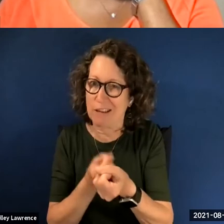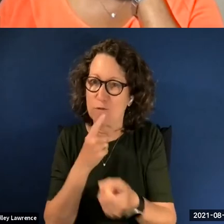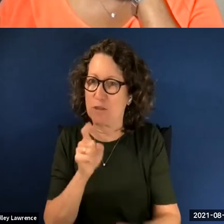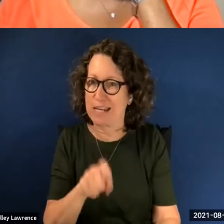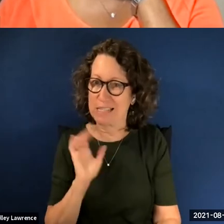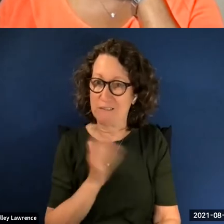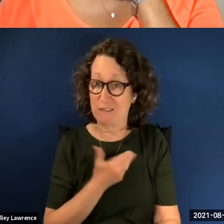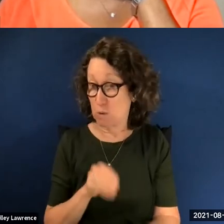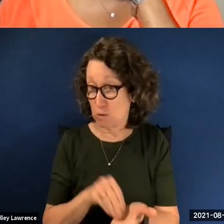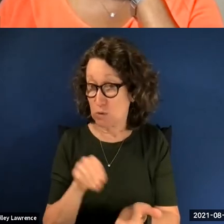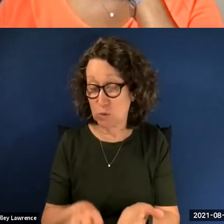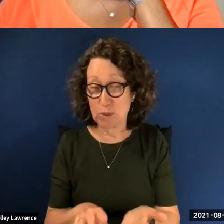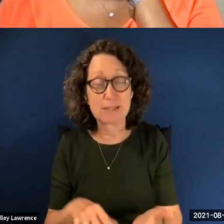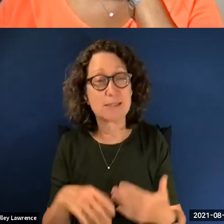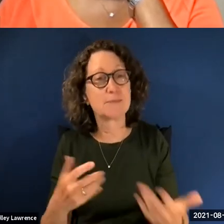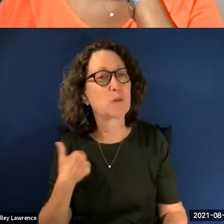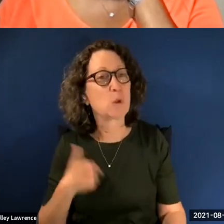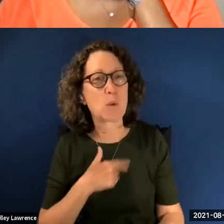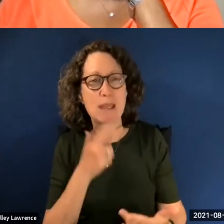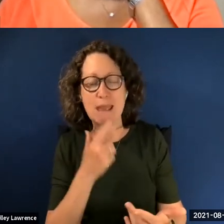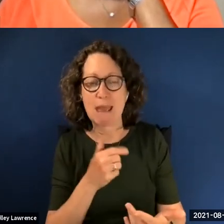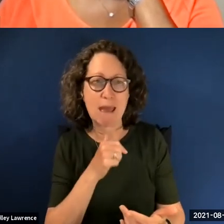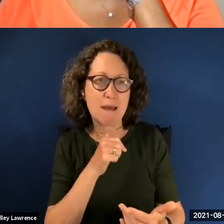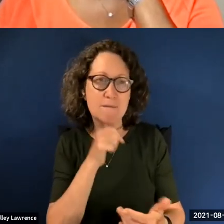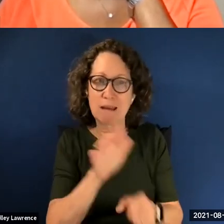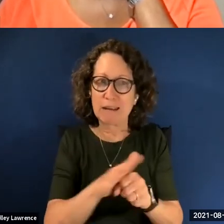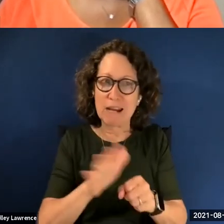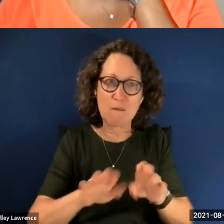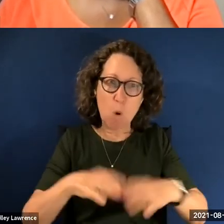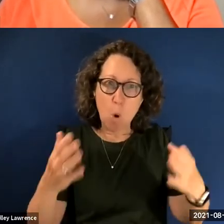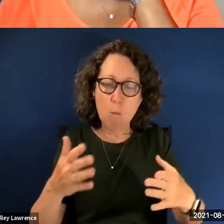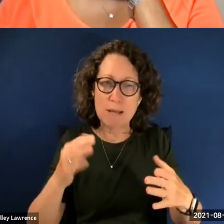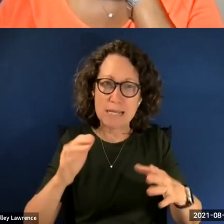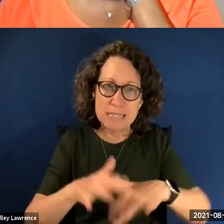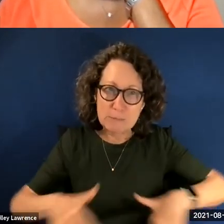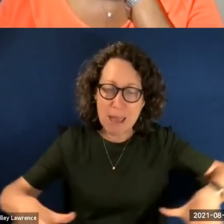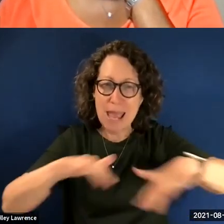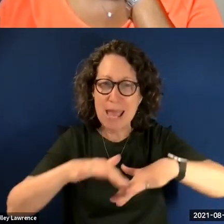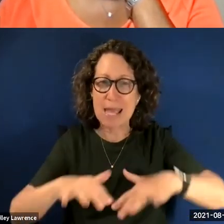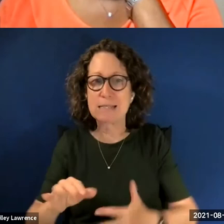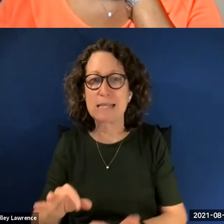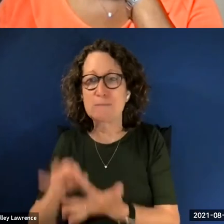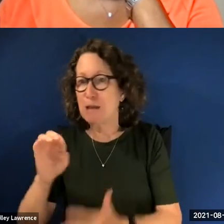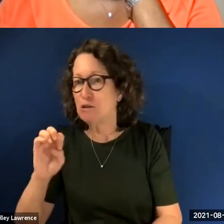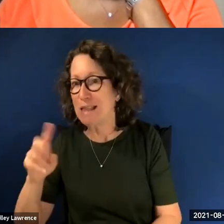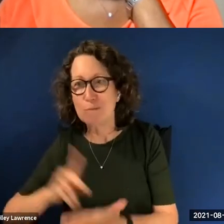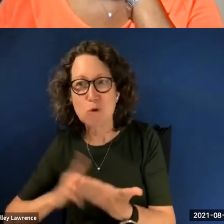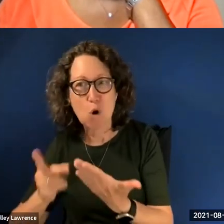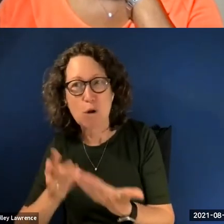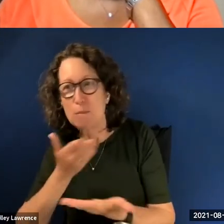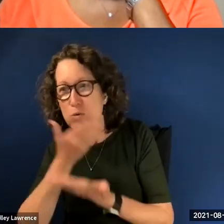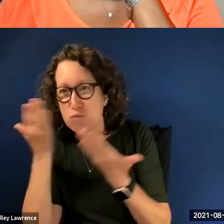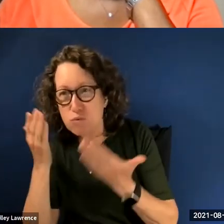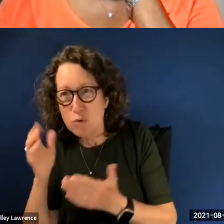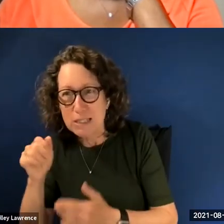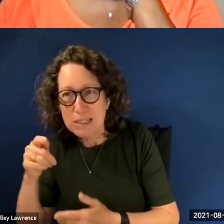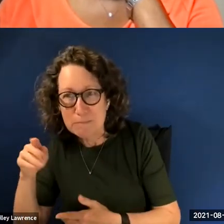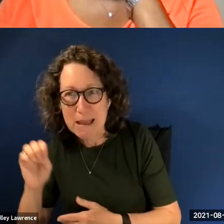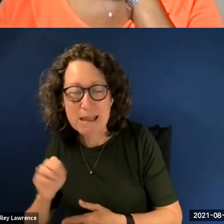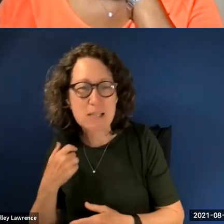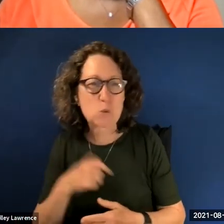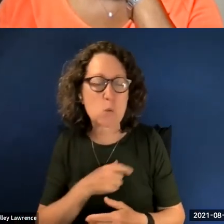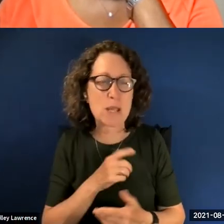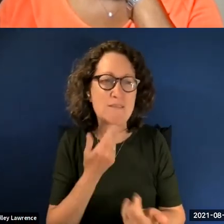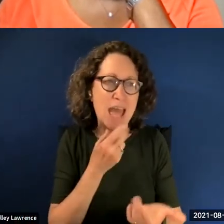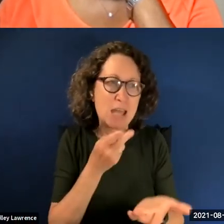our students. We have lack of open space. We have lack of space for our special education program. We have had